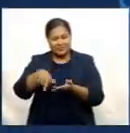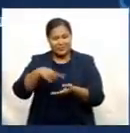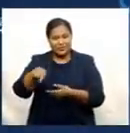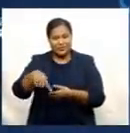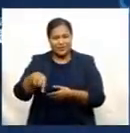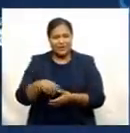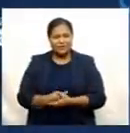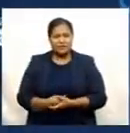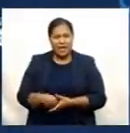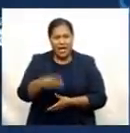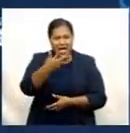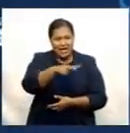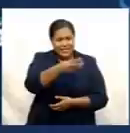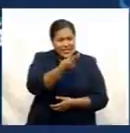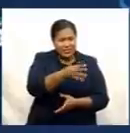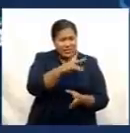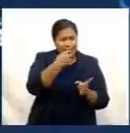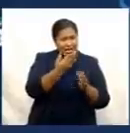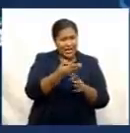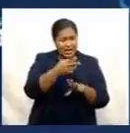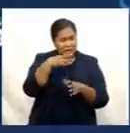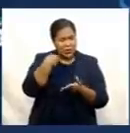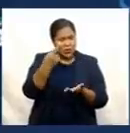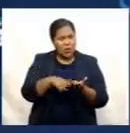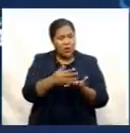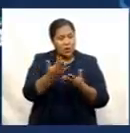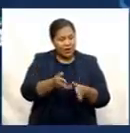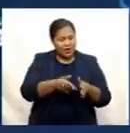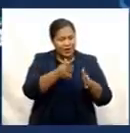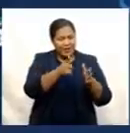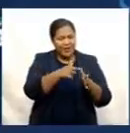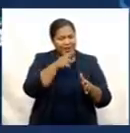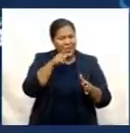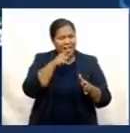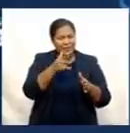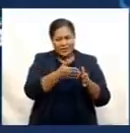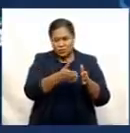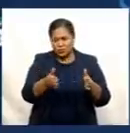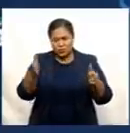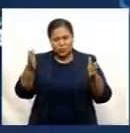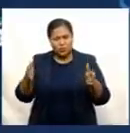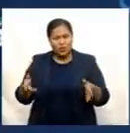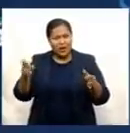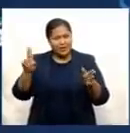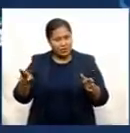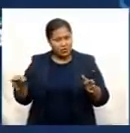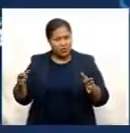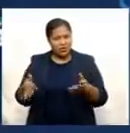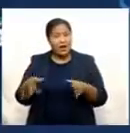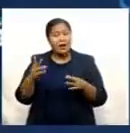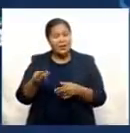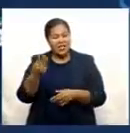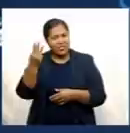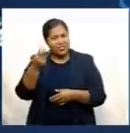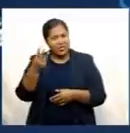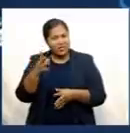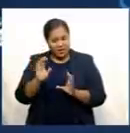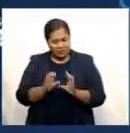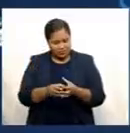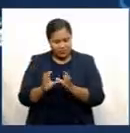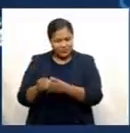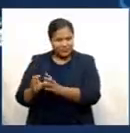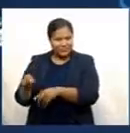There were 83 new cases recorded between the Lami to Nosori containment zone, There are currently 13 clusters in this